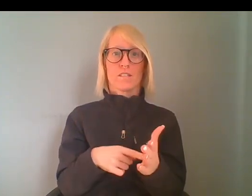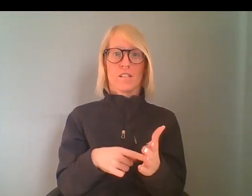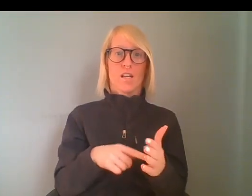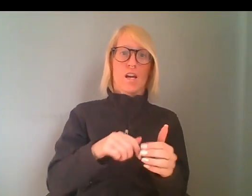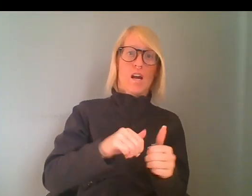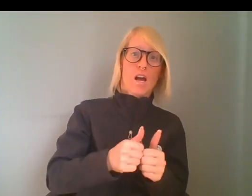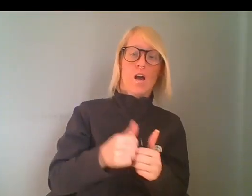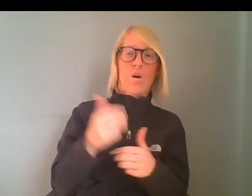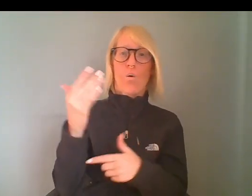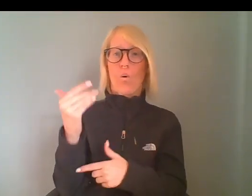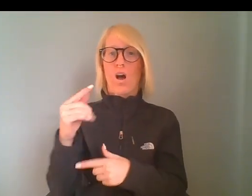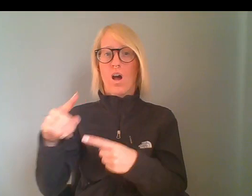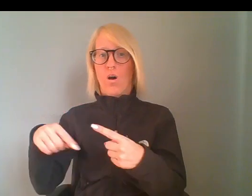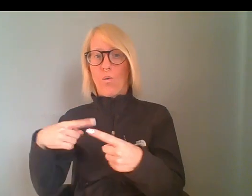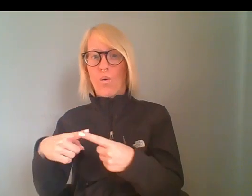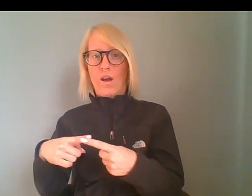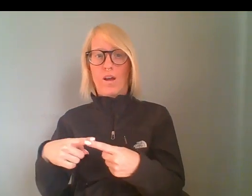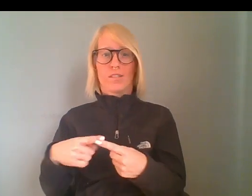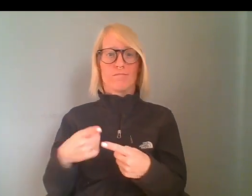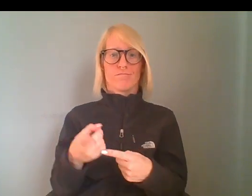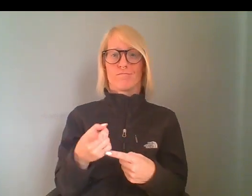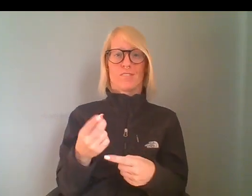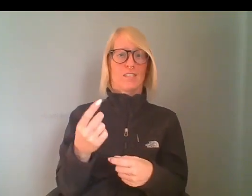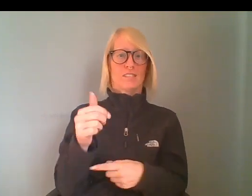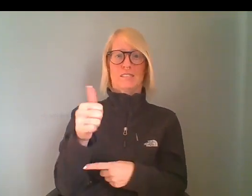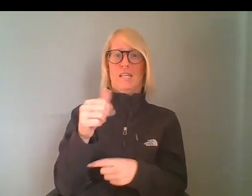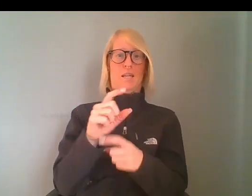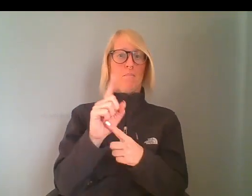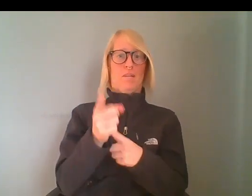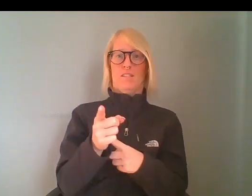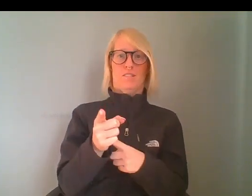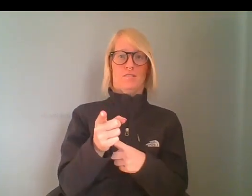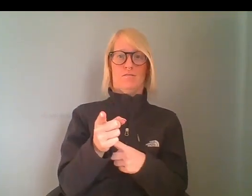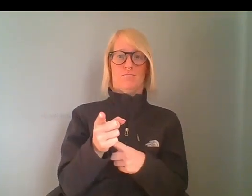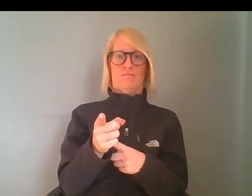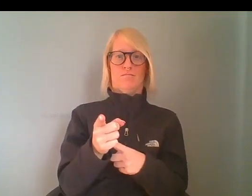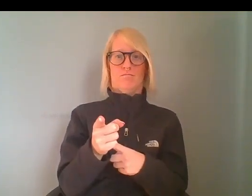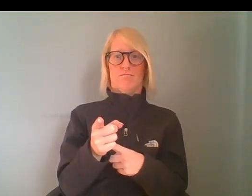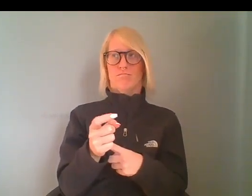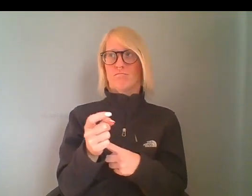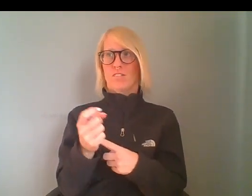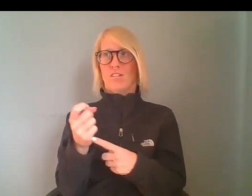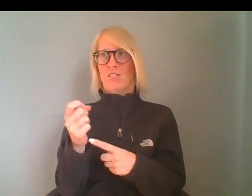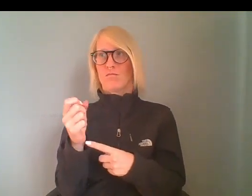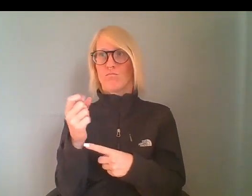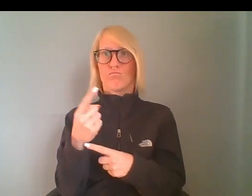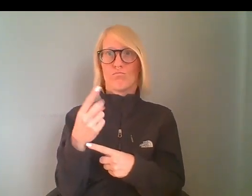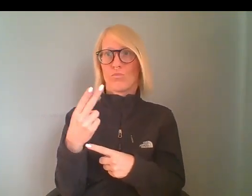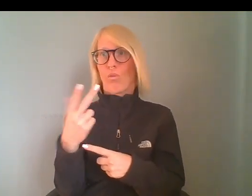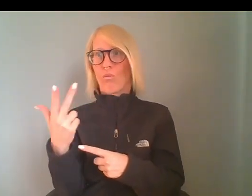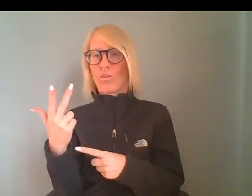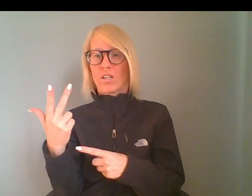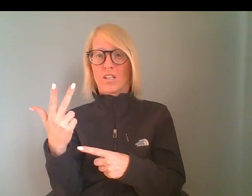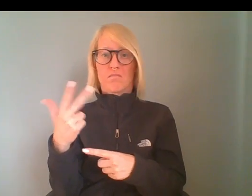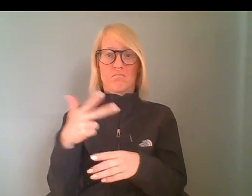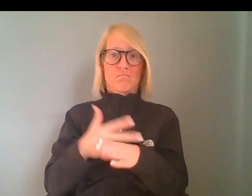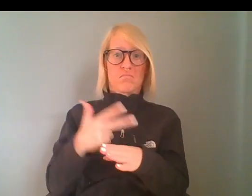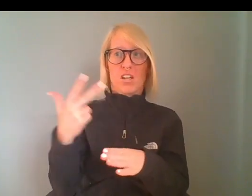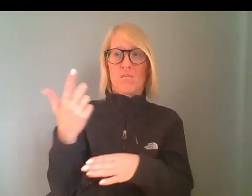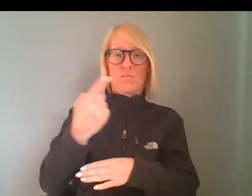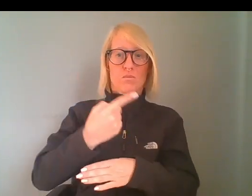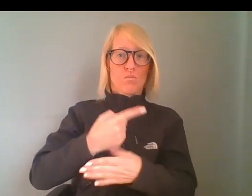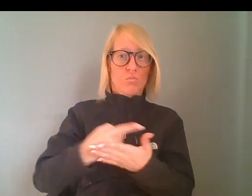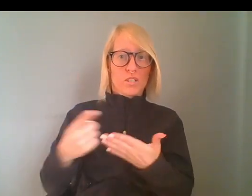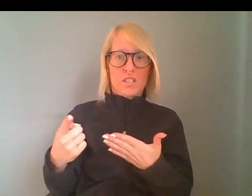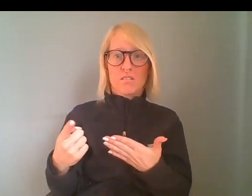Just a few minutes, several days a week. You don't have to be there all day, every day. I do see some people on there all day, every day, and I don't think